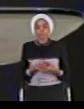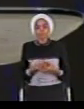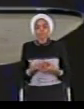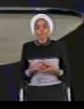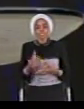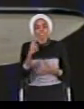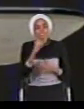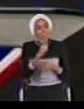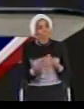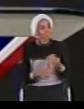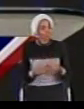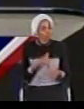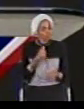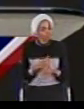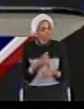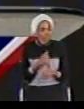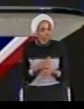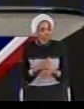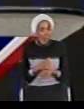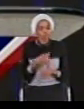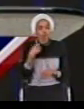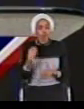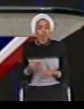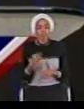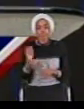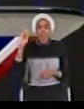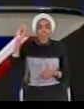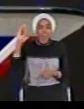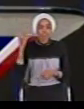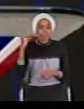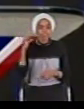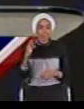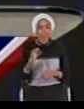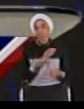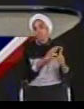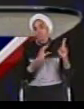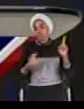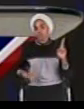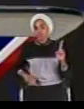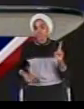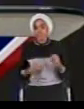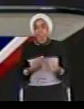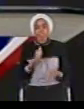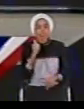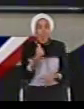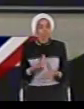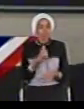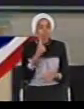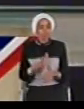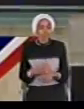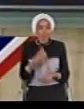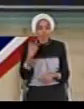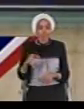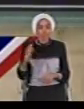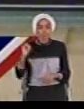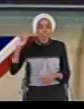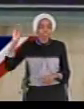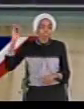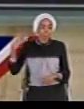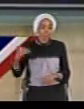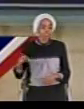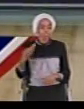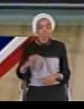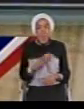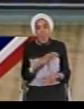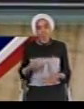the confirmation of the grace of Christ. Confirmation of the grace of Christ. How do we confirm